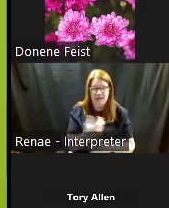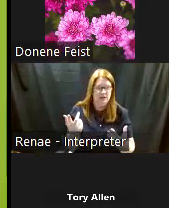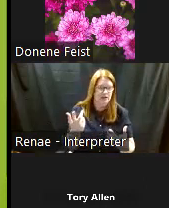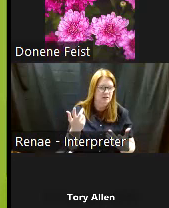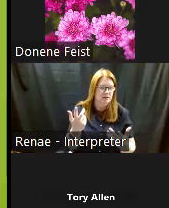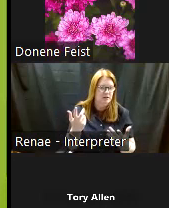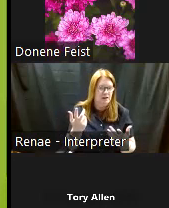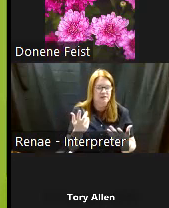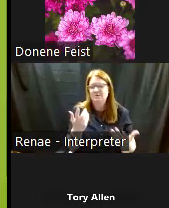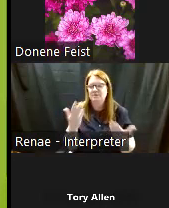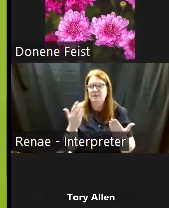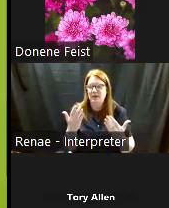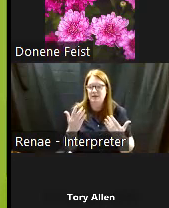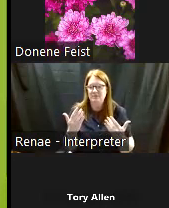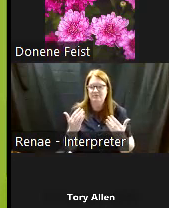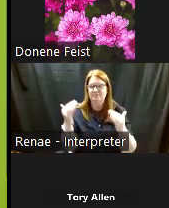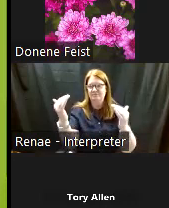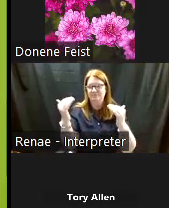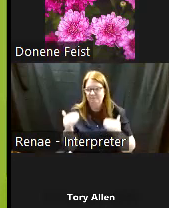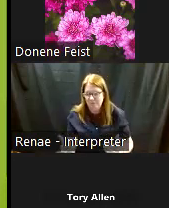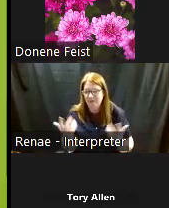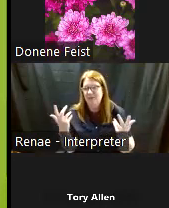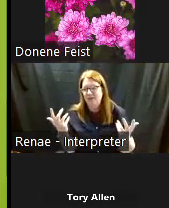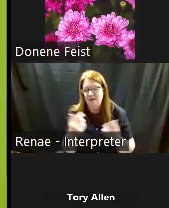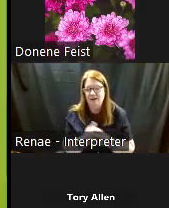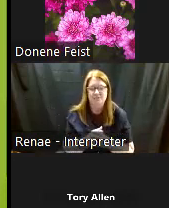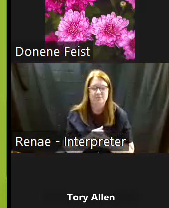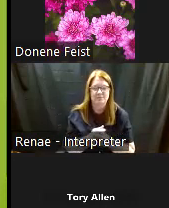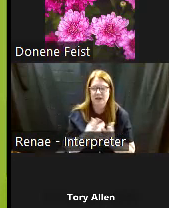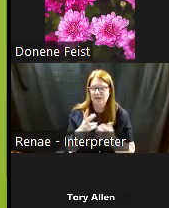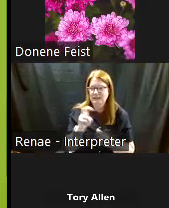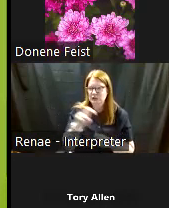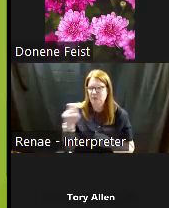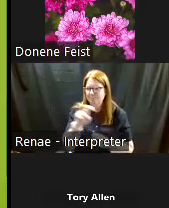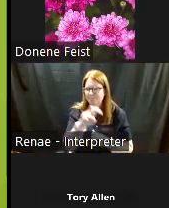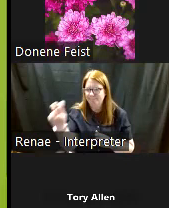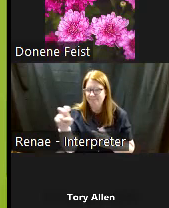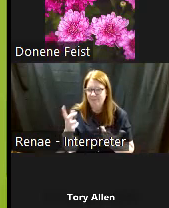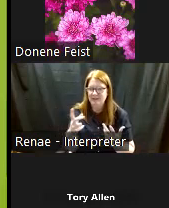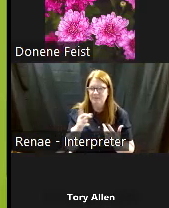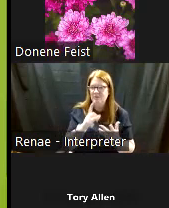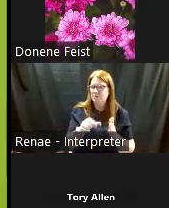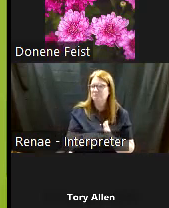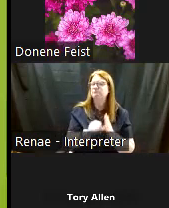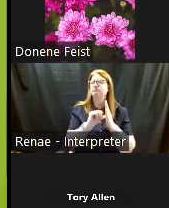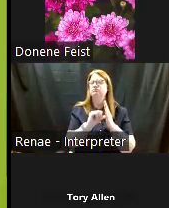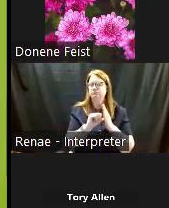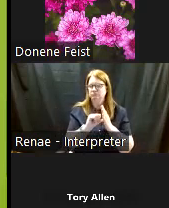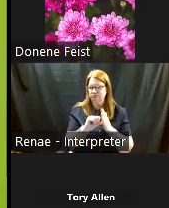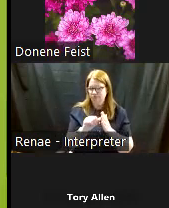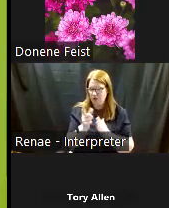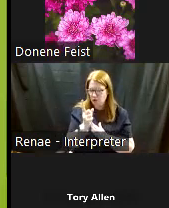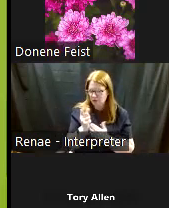with the study information. I didn't even talk about how we got there yet, but just stressing early intervention.